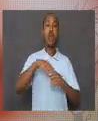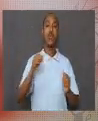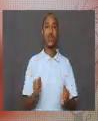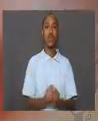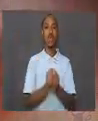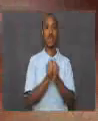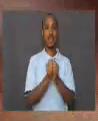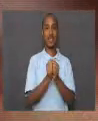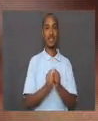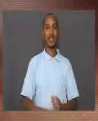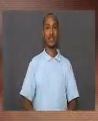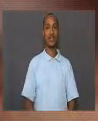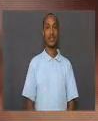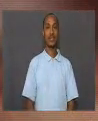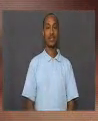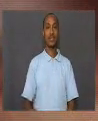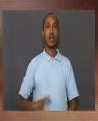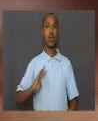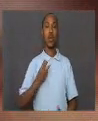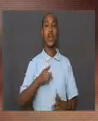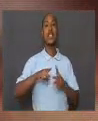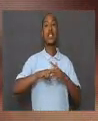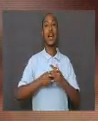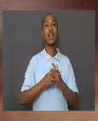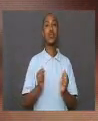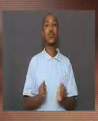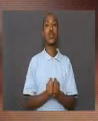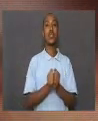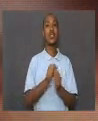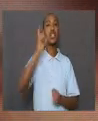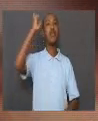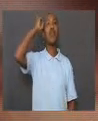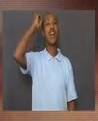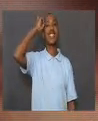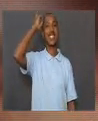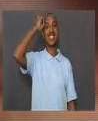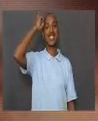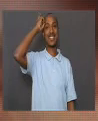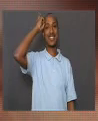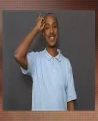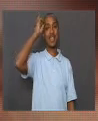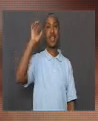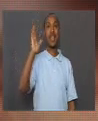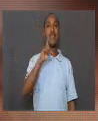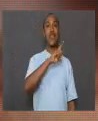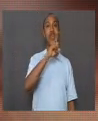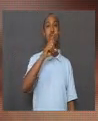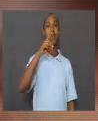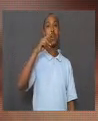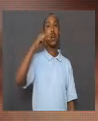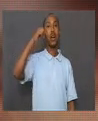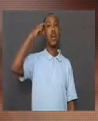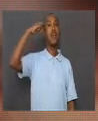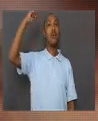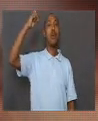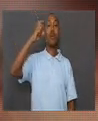together. We will start with Democritus. If you recalled